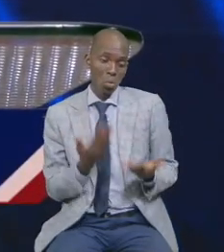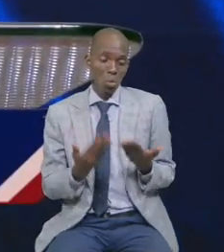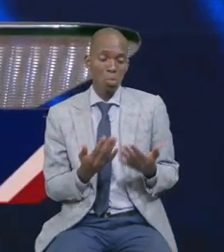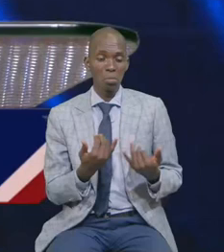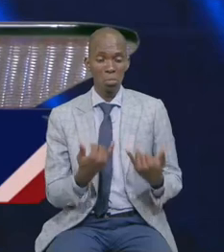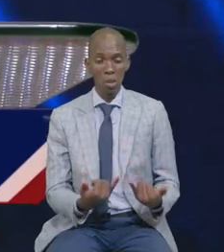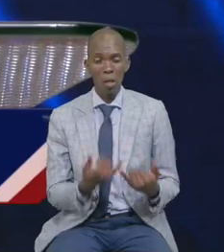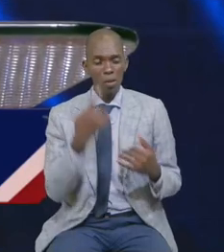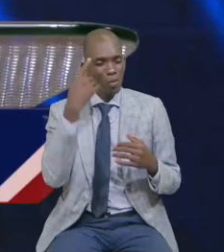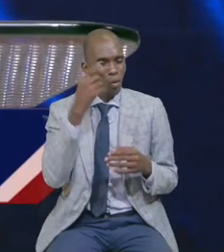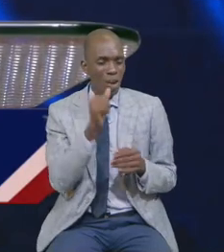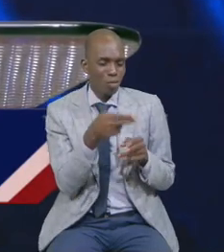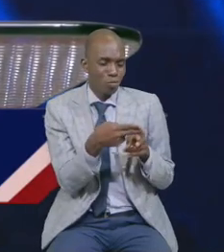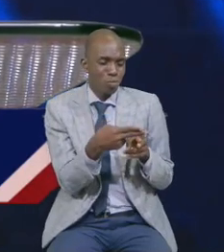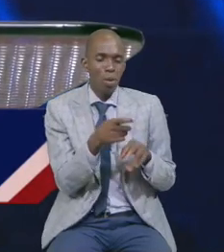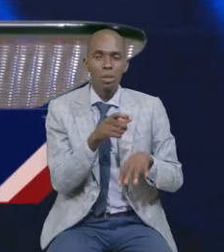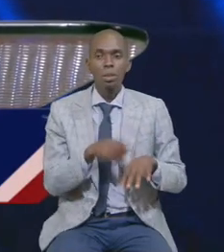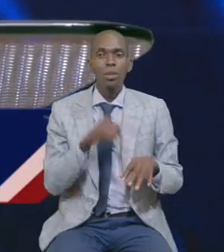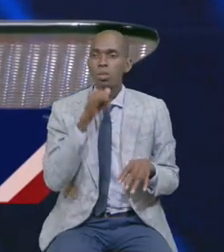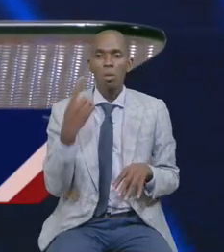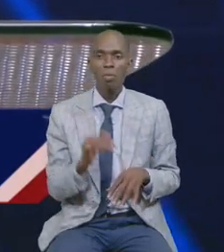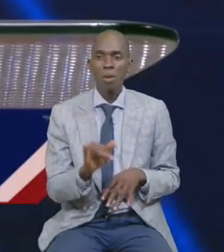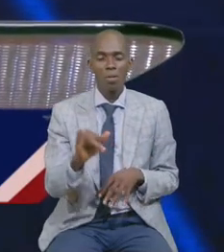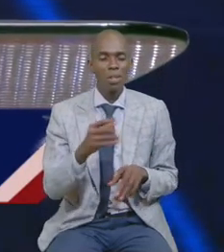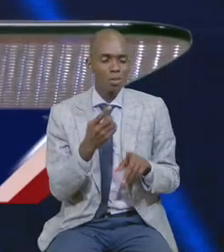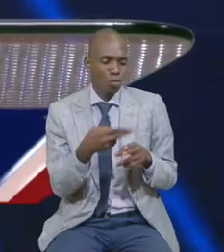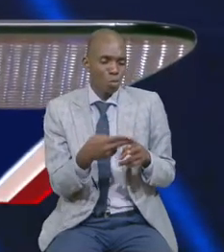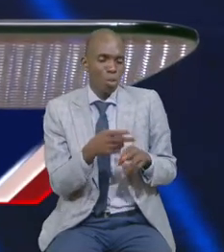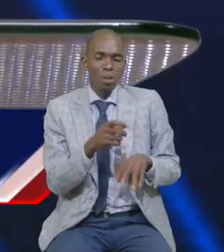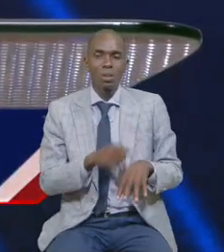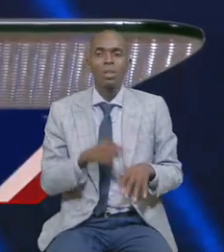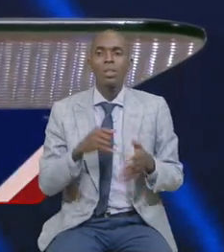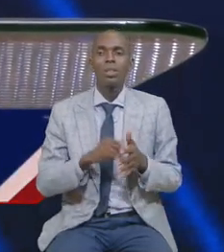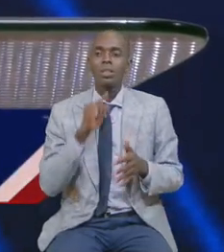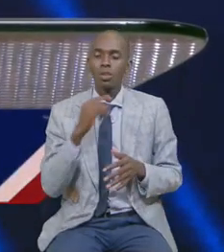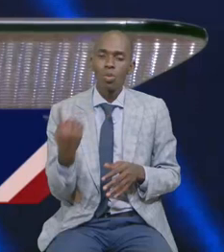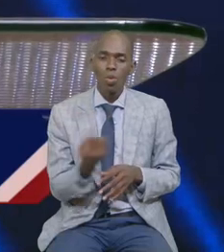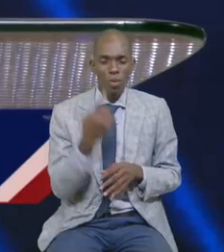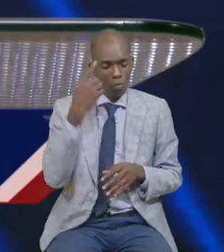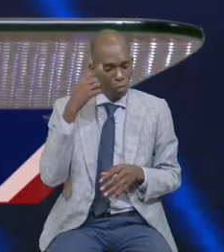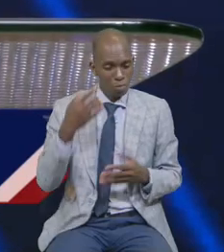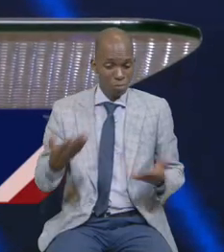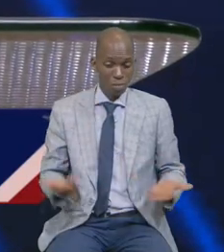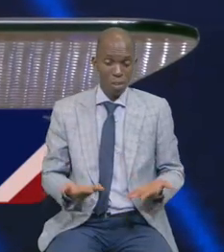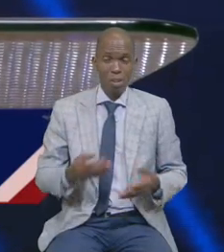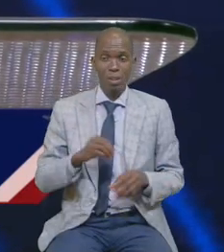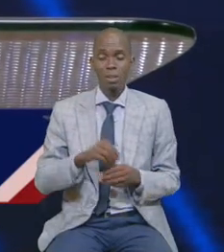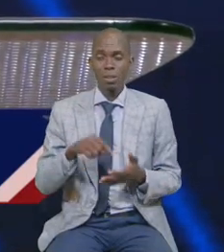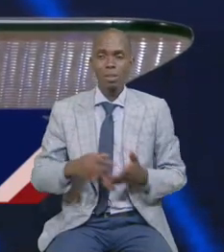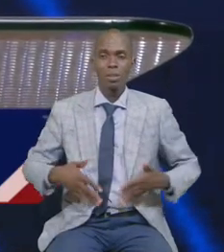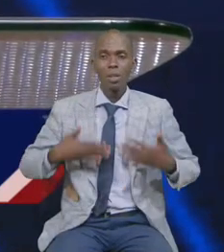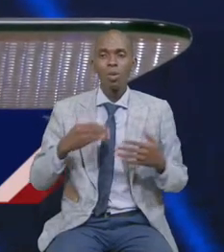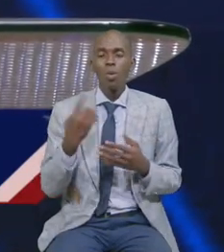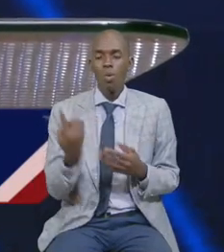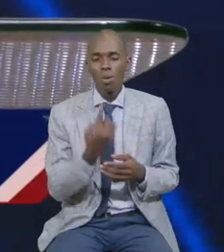notice that for receiving sin is not forever for his season is only in this life for a sin sin only a few